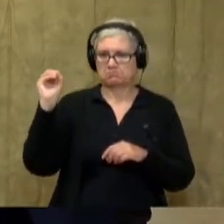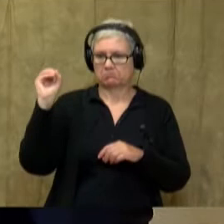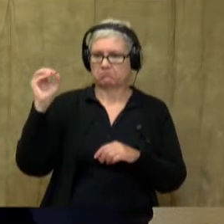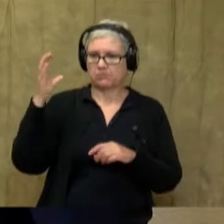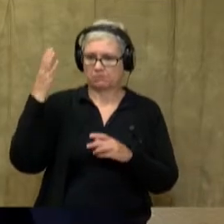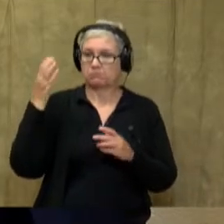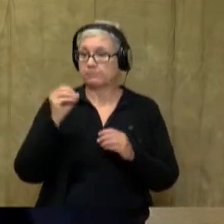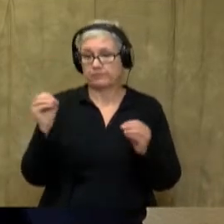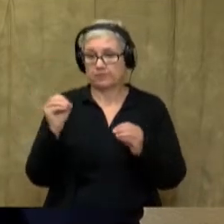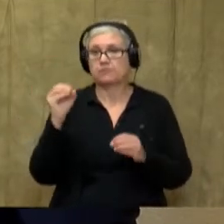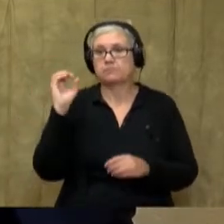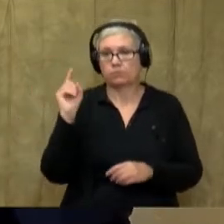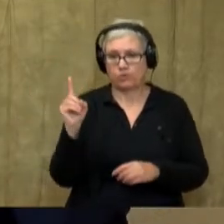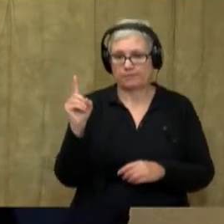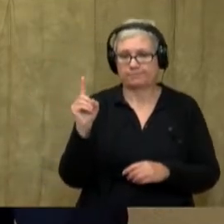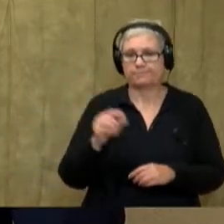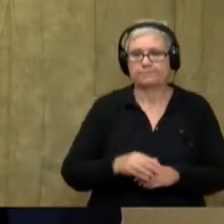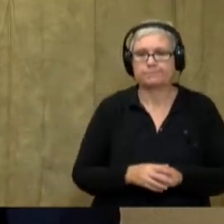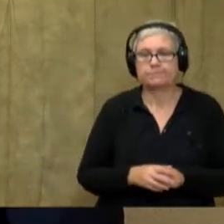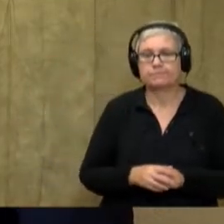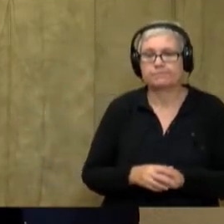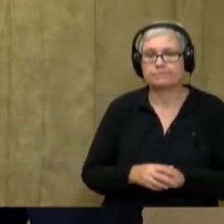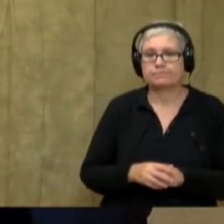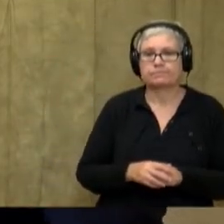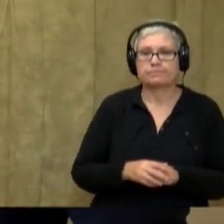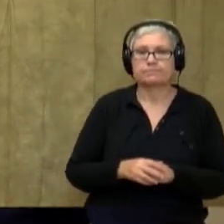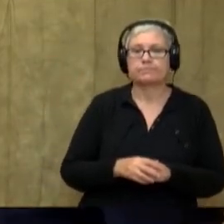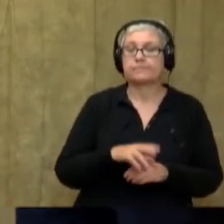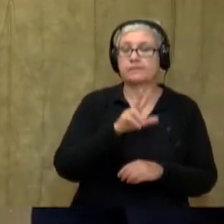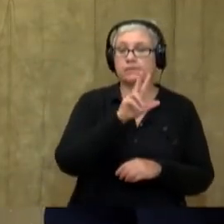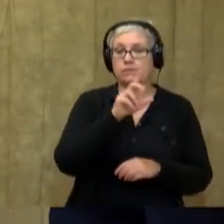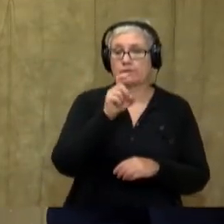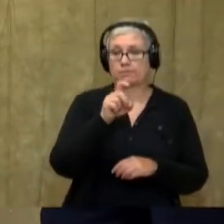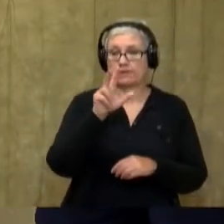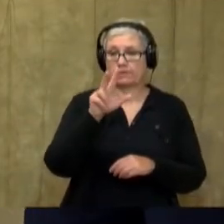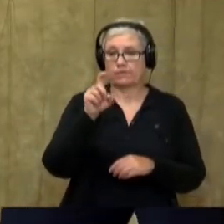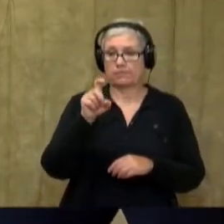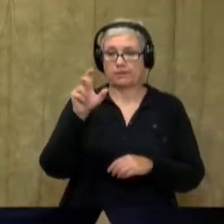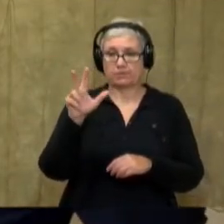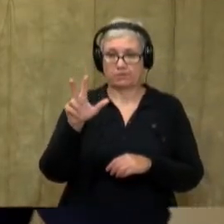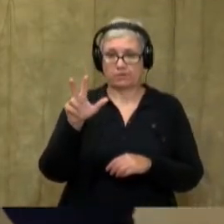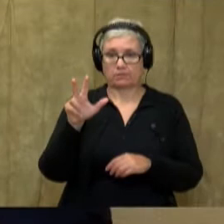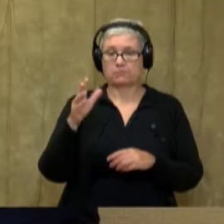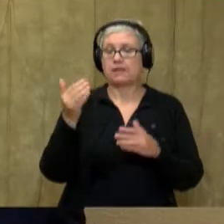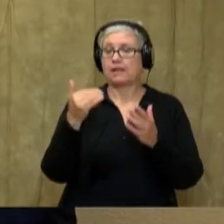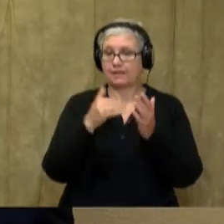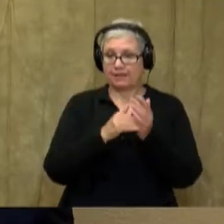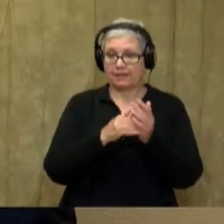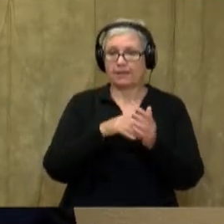case, we've got 27 total. We've already described how many have 3 faces painted. Again, think